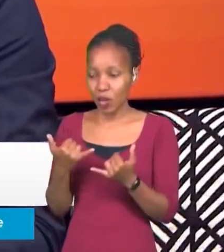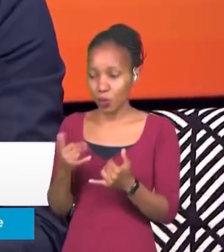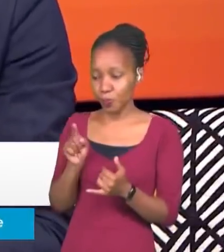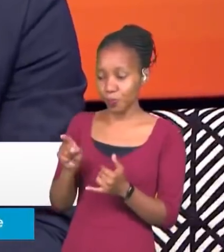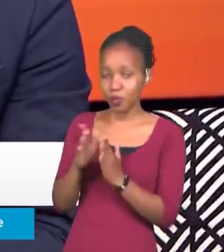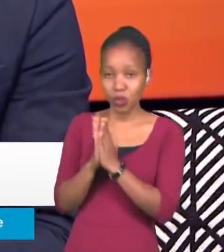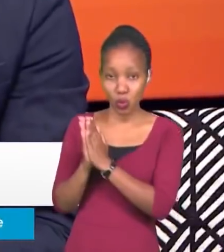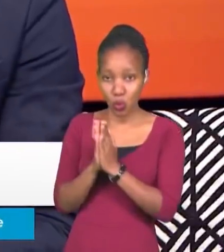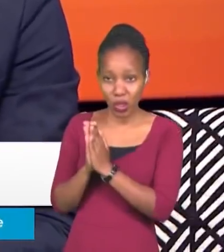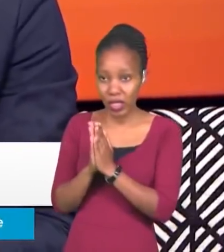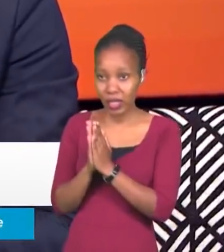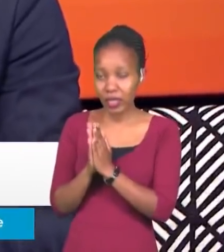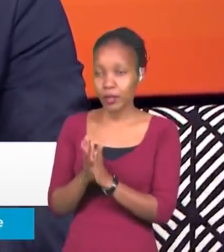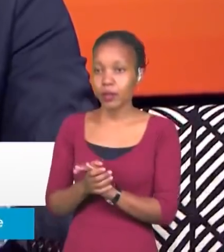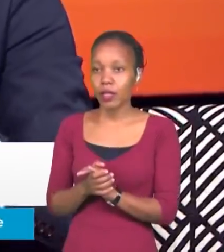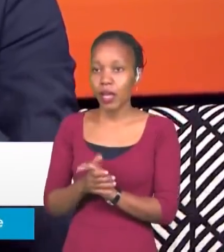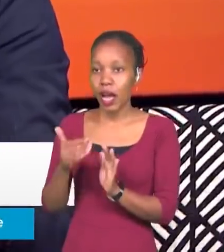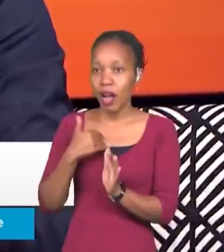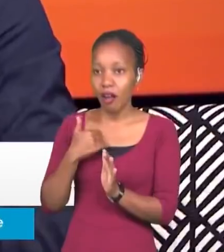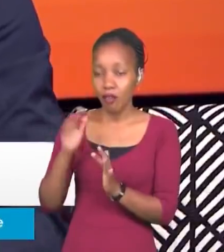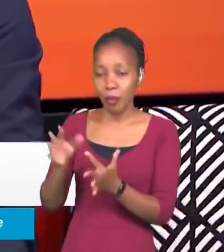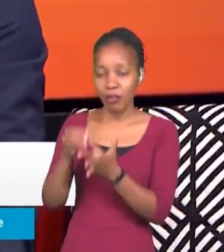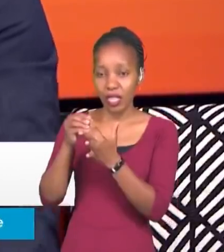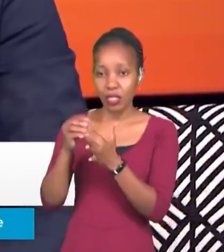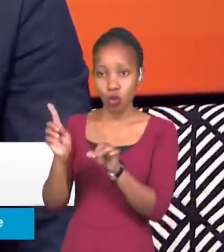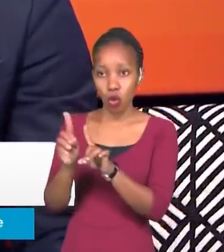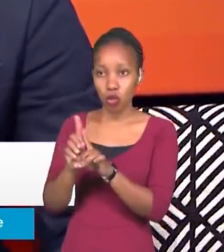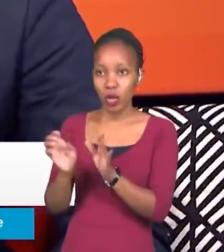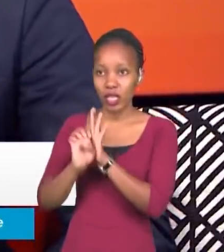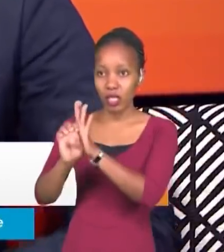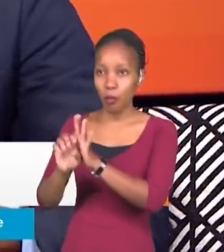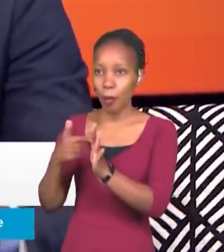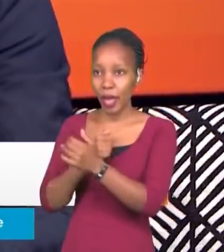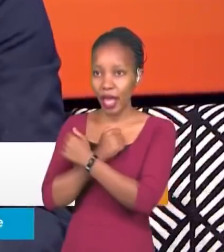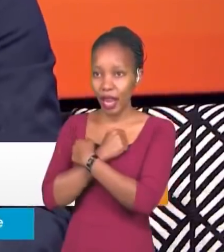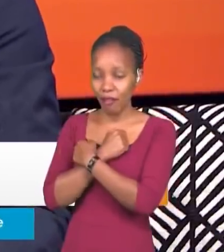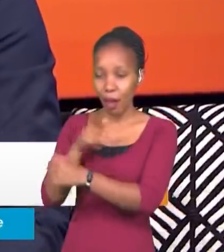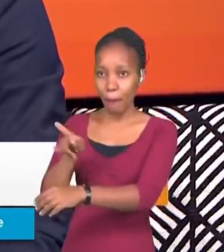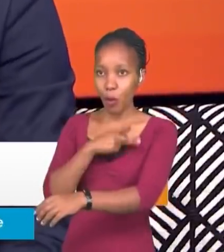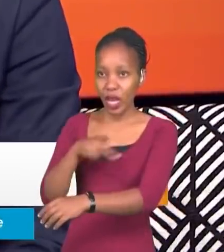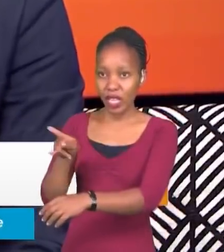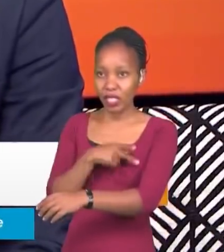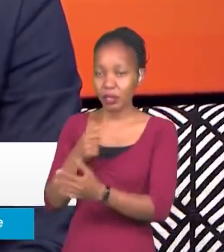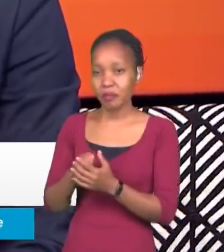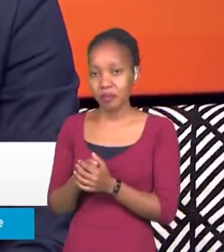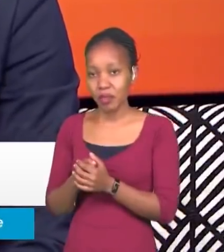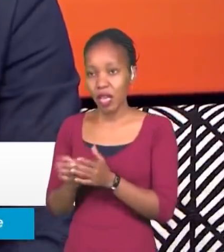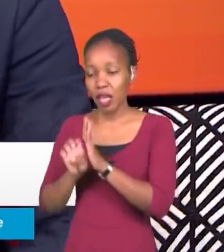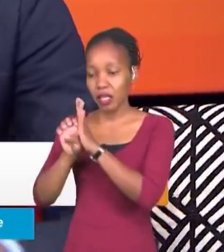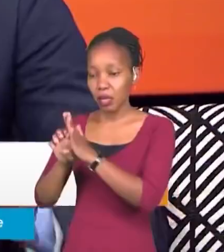content. And we have preferences also. Yes. For example, I like poetry. Yes. For example, I